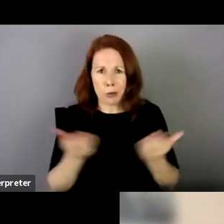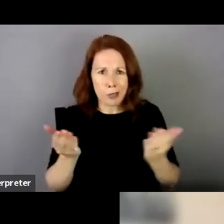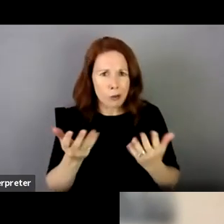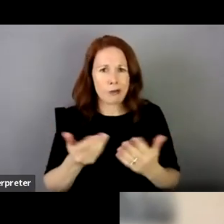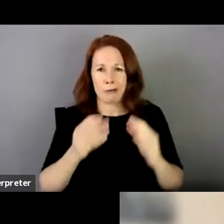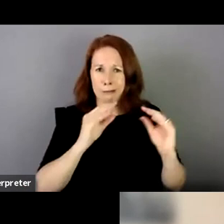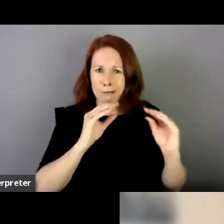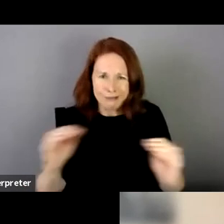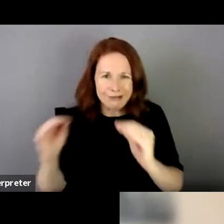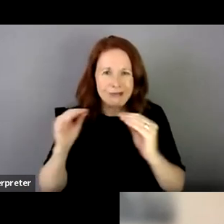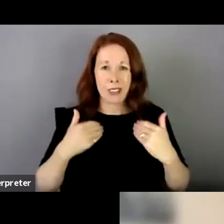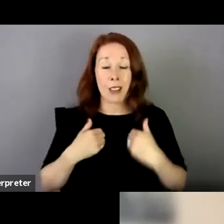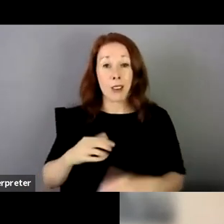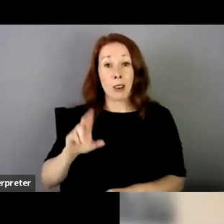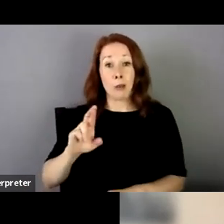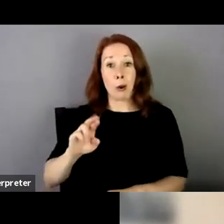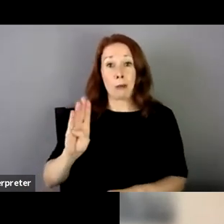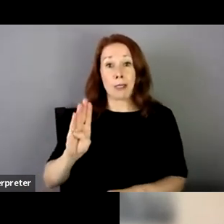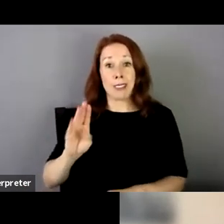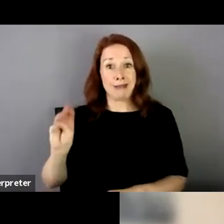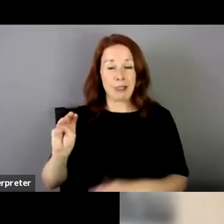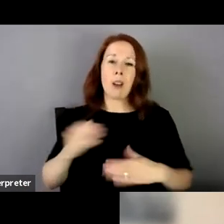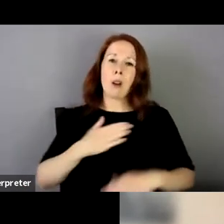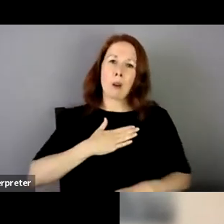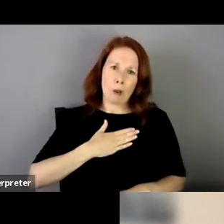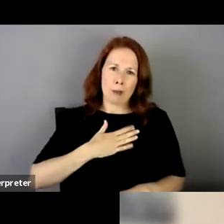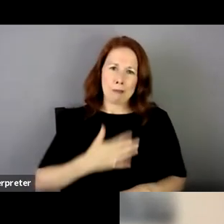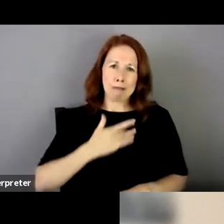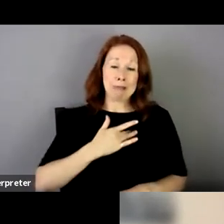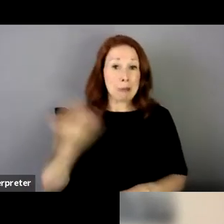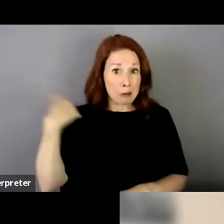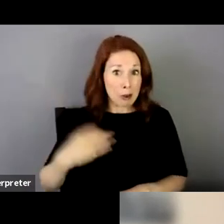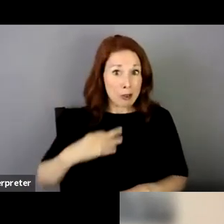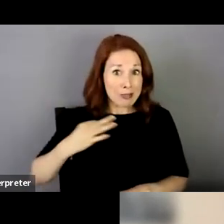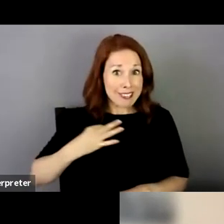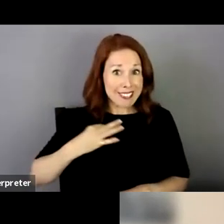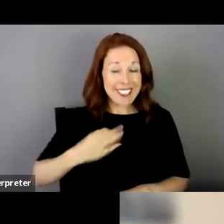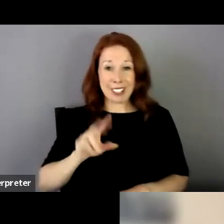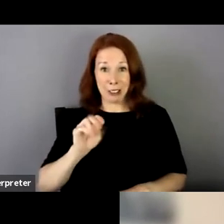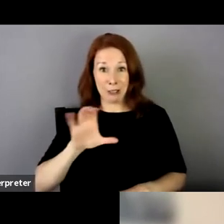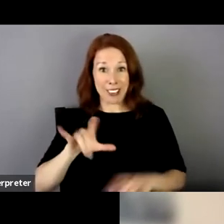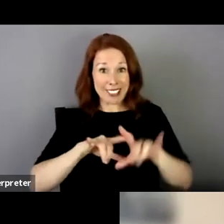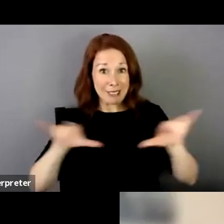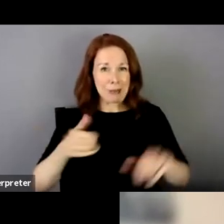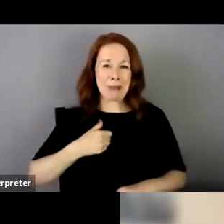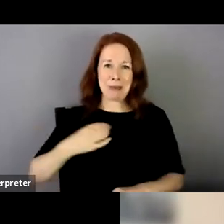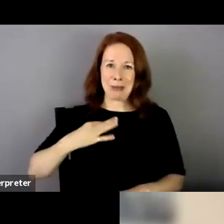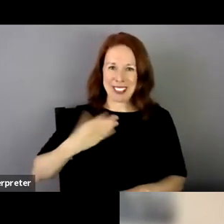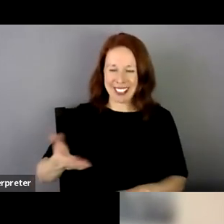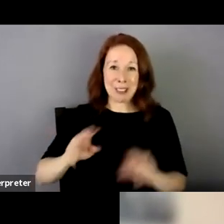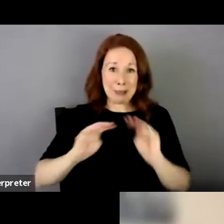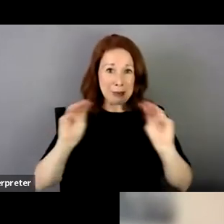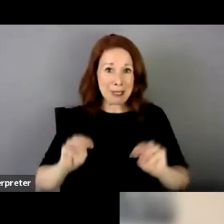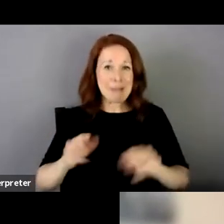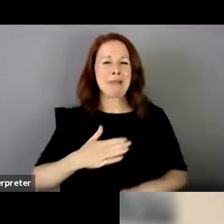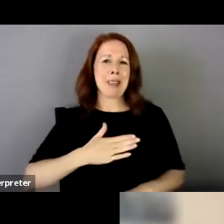The Royal BC Museum holds a dear place in my heart. That was where I volunteered when I went to UVic. So I'm very happy to be